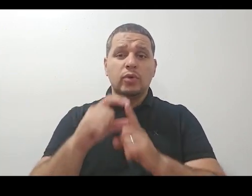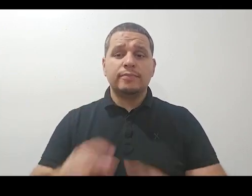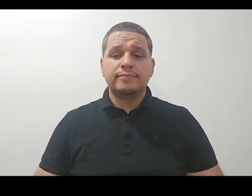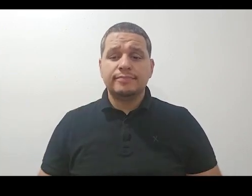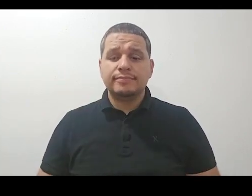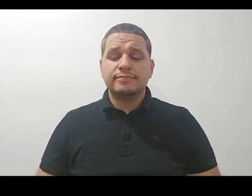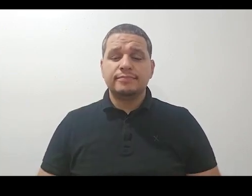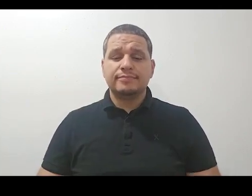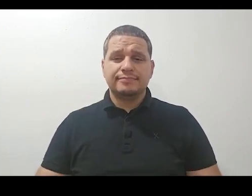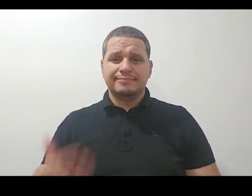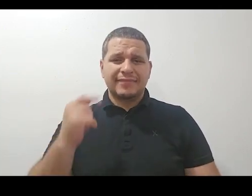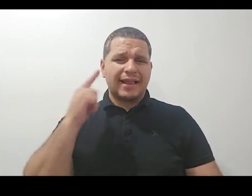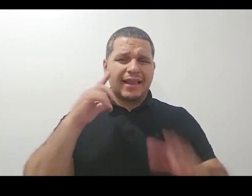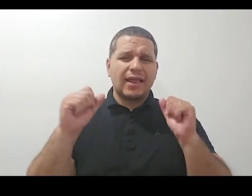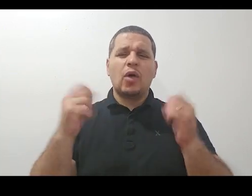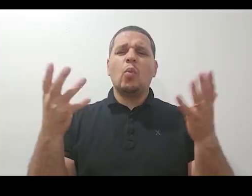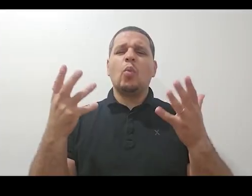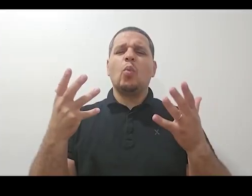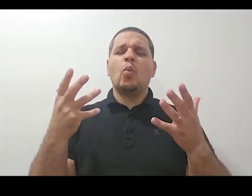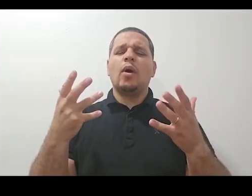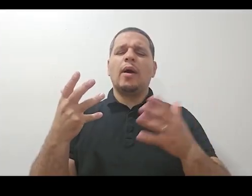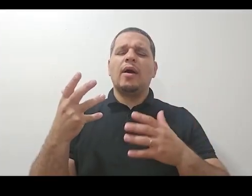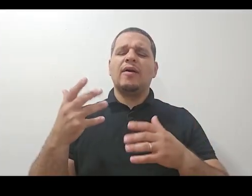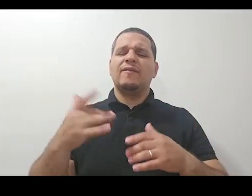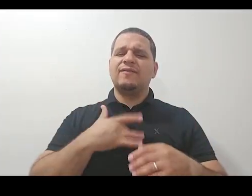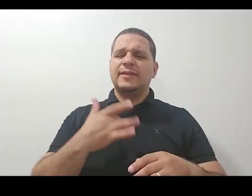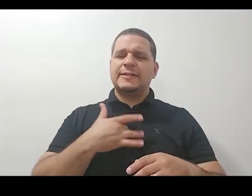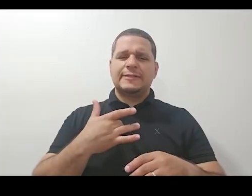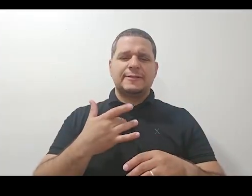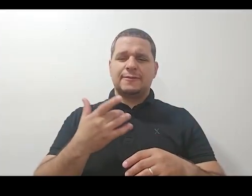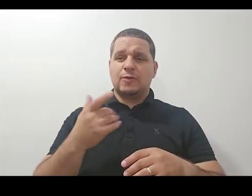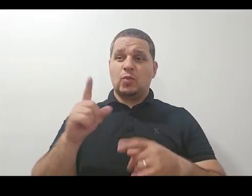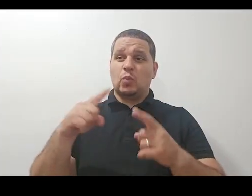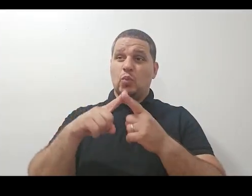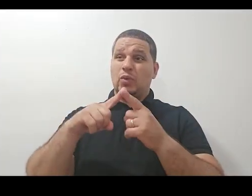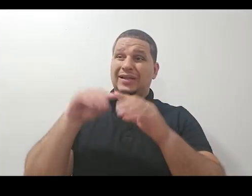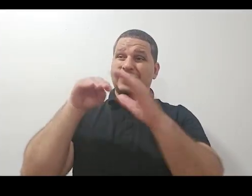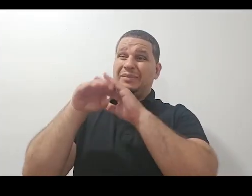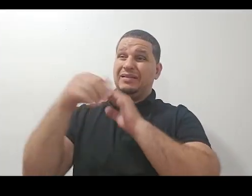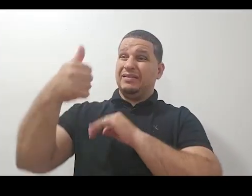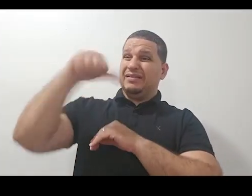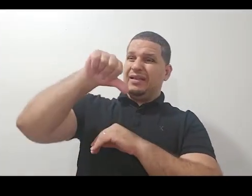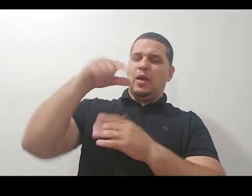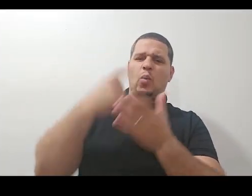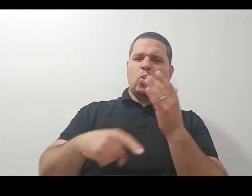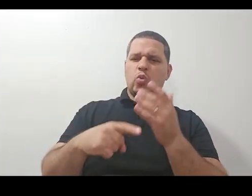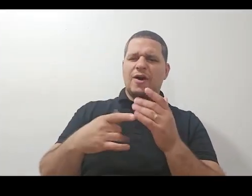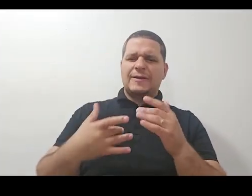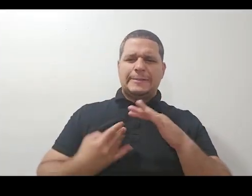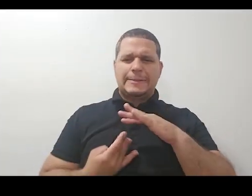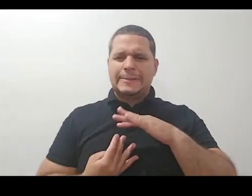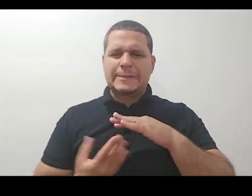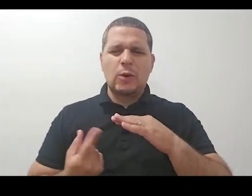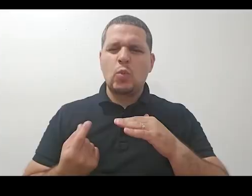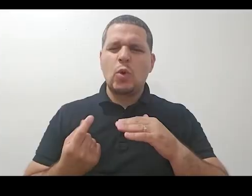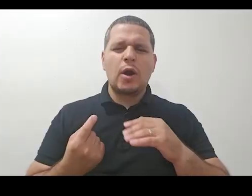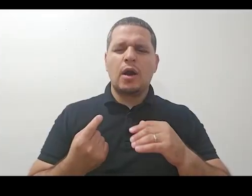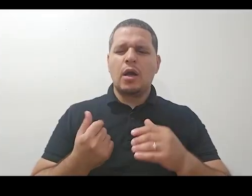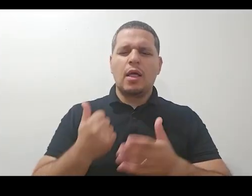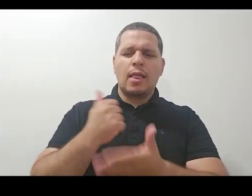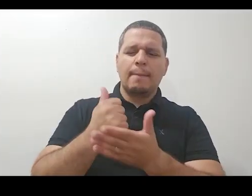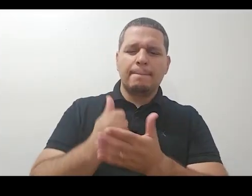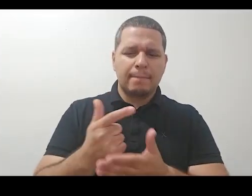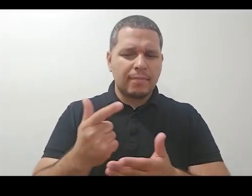In one word, Get loud. what fuels you when accessibility is denied? Arlene.